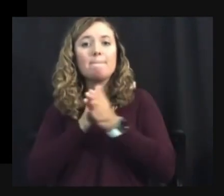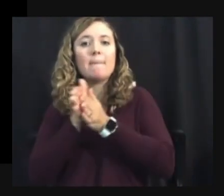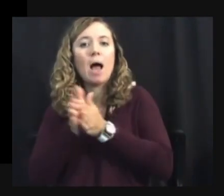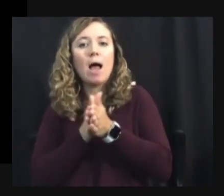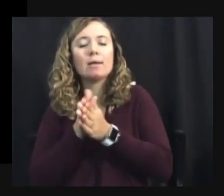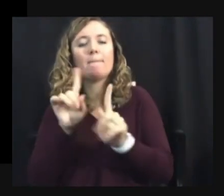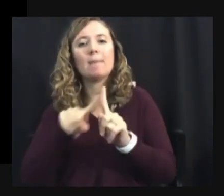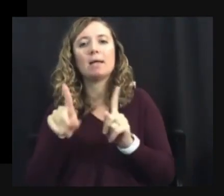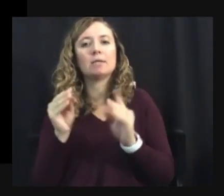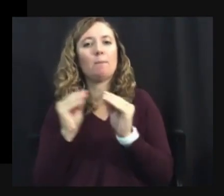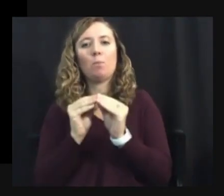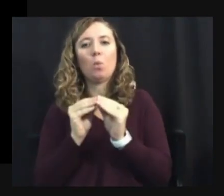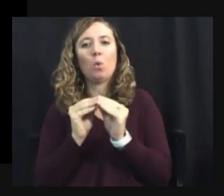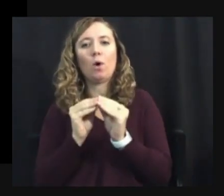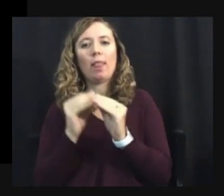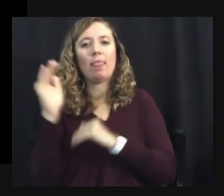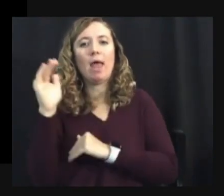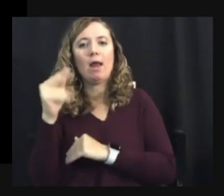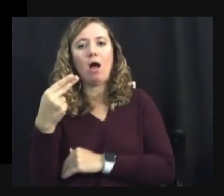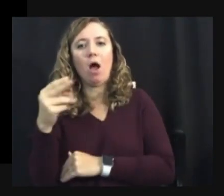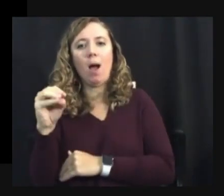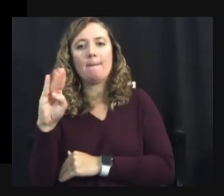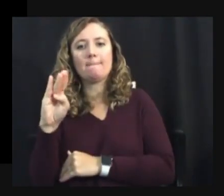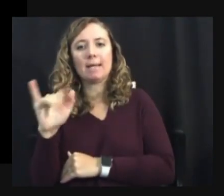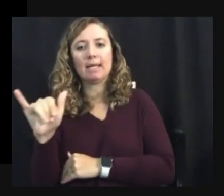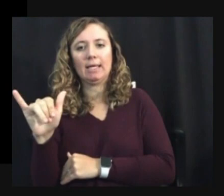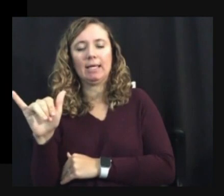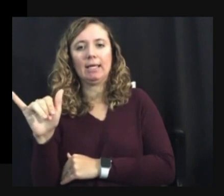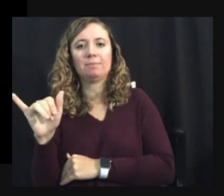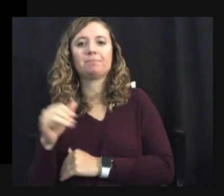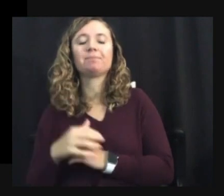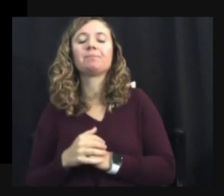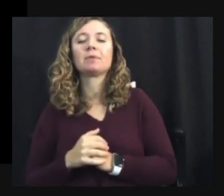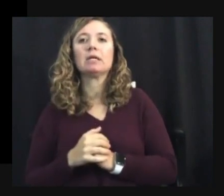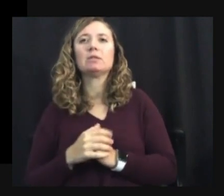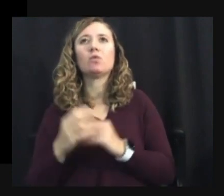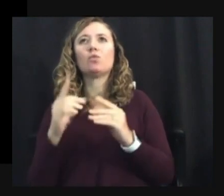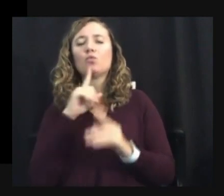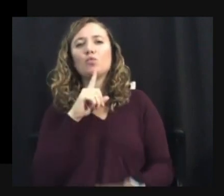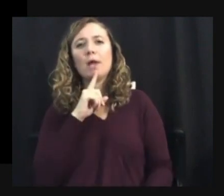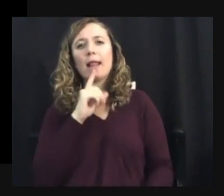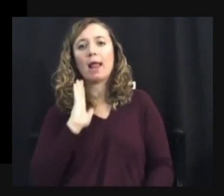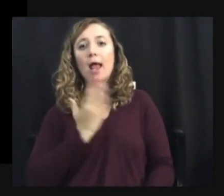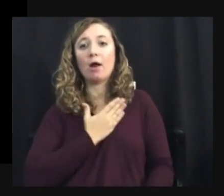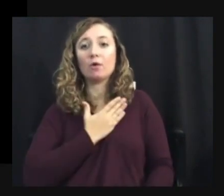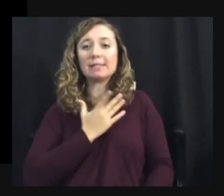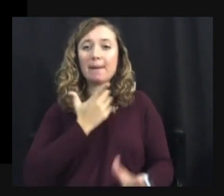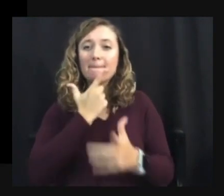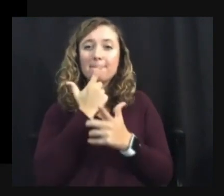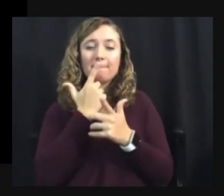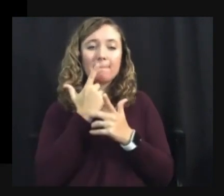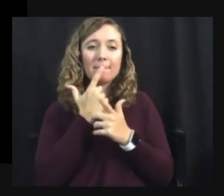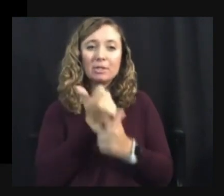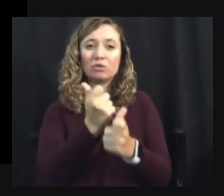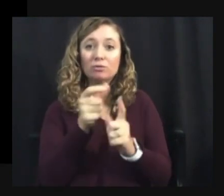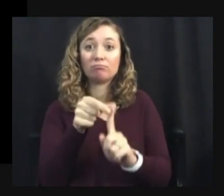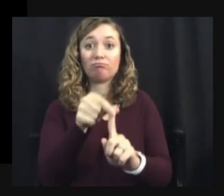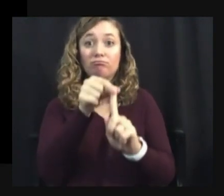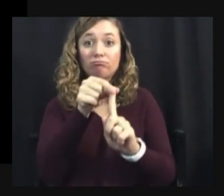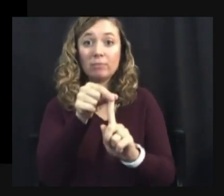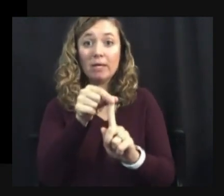than just hobbies. It's really our special interests and